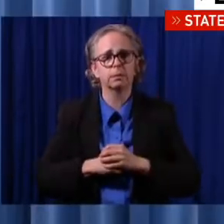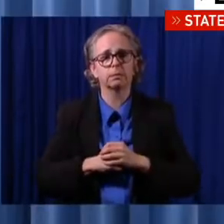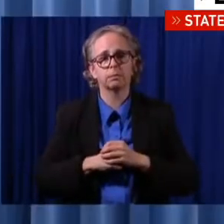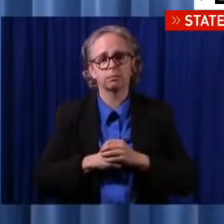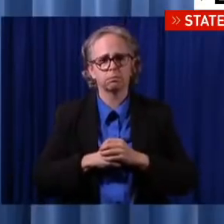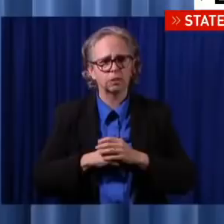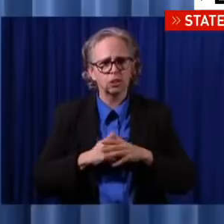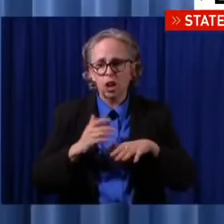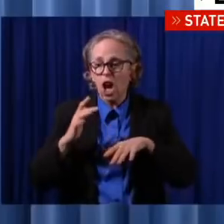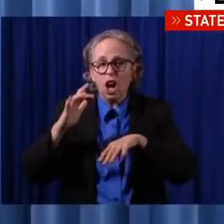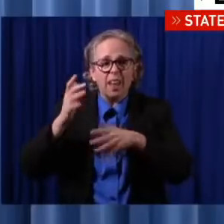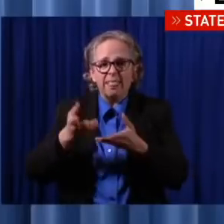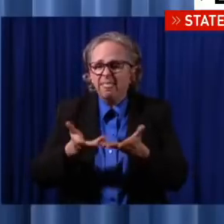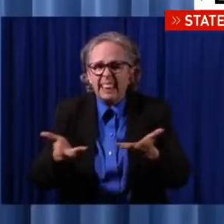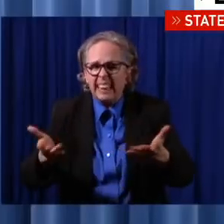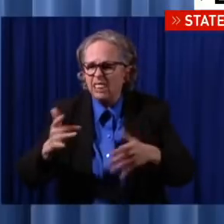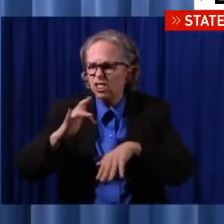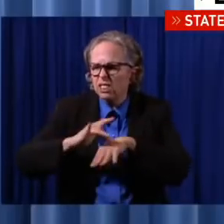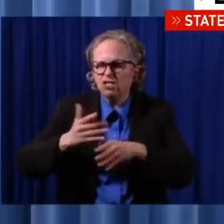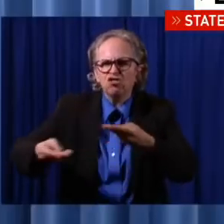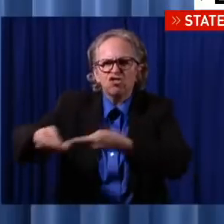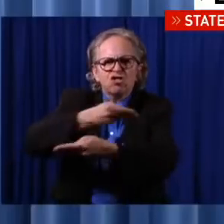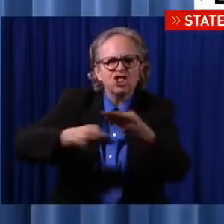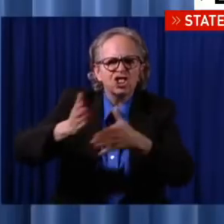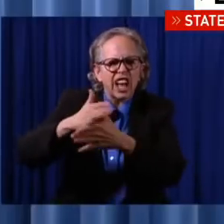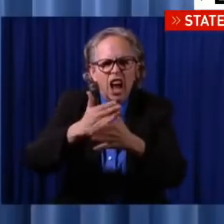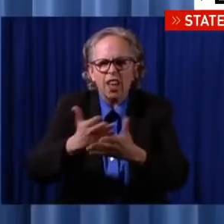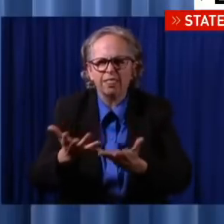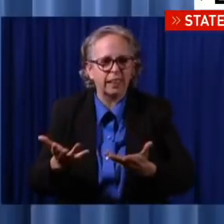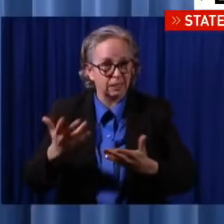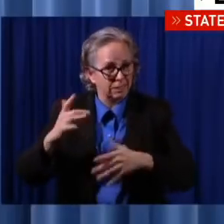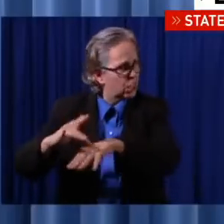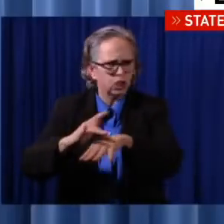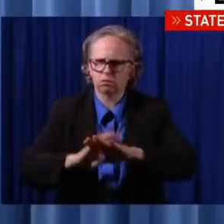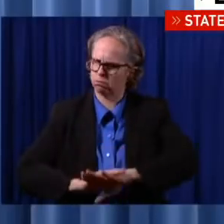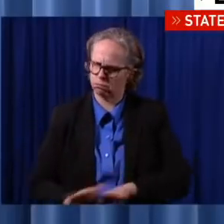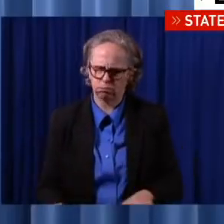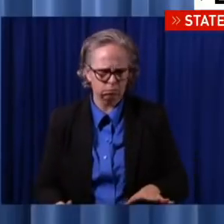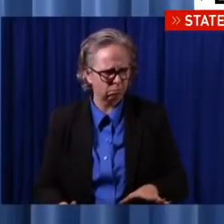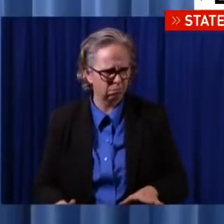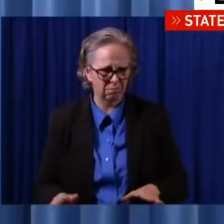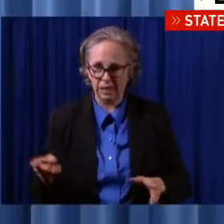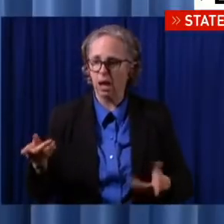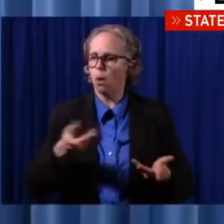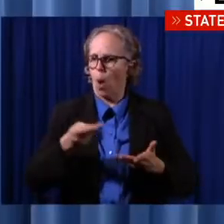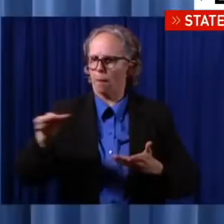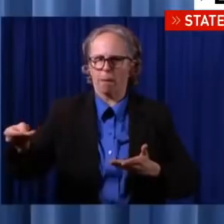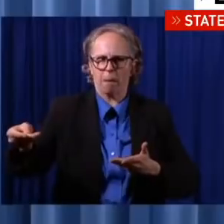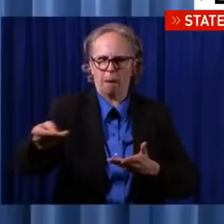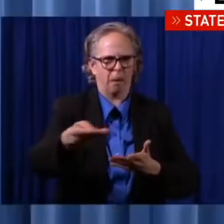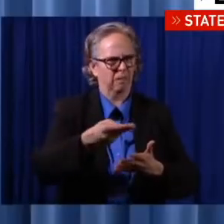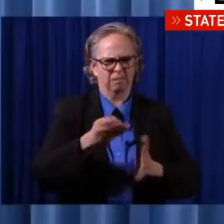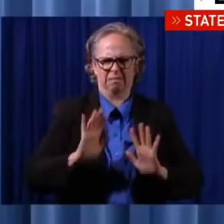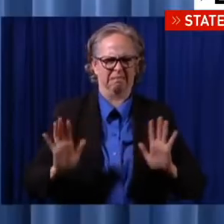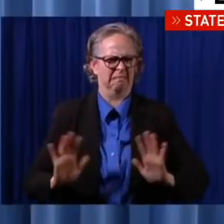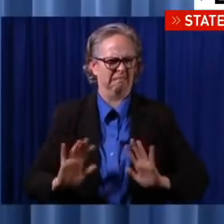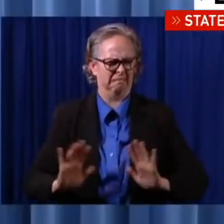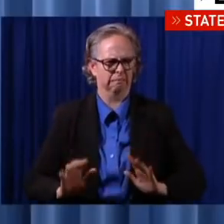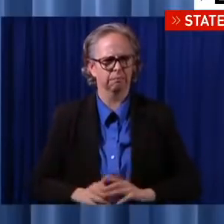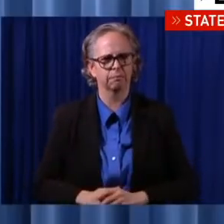collection basket, hymnals, as much as possible. And again, for those who are sick, those who have